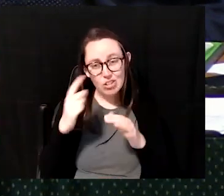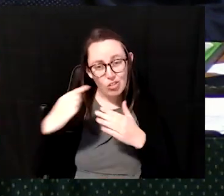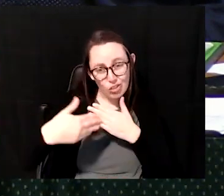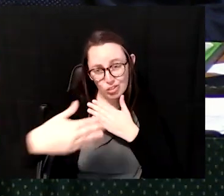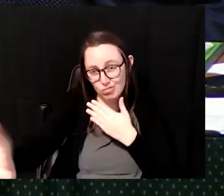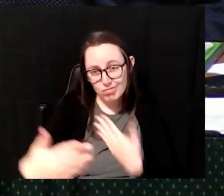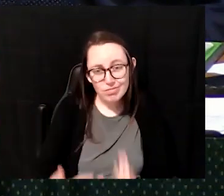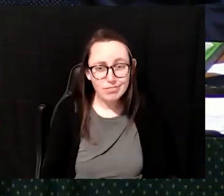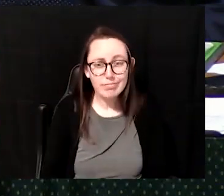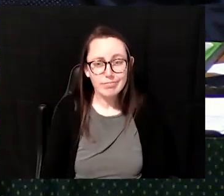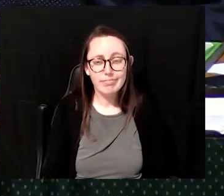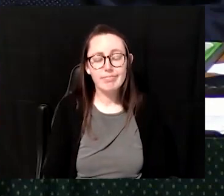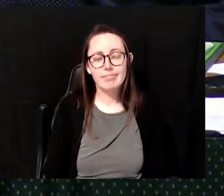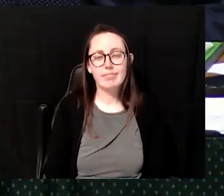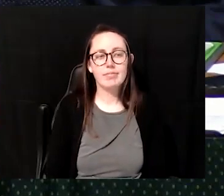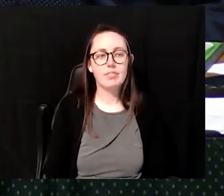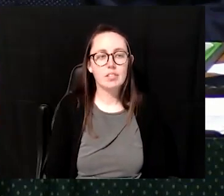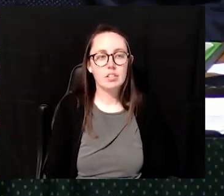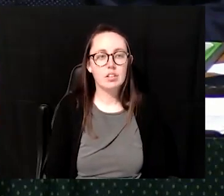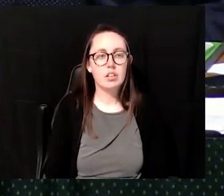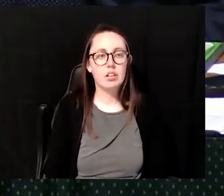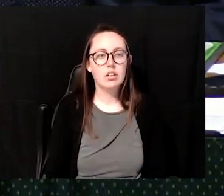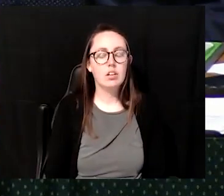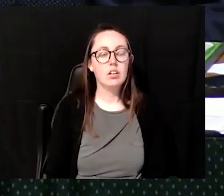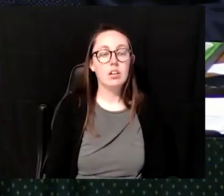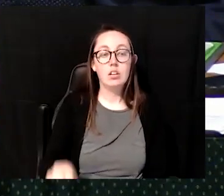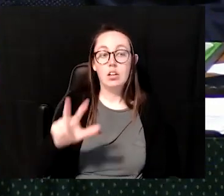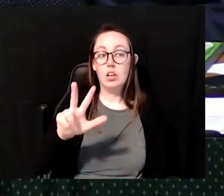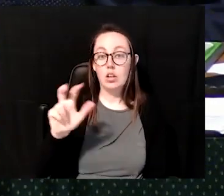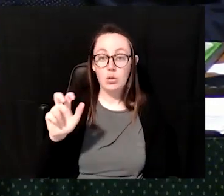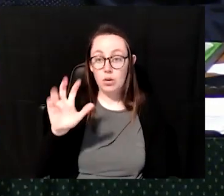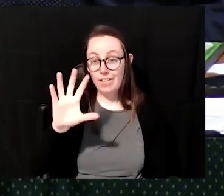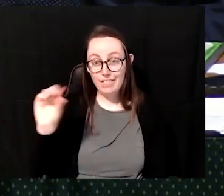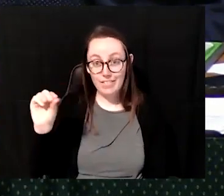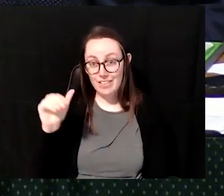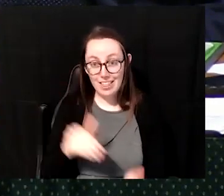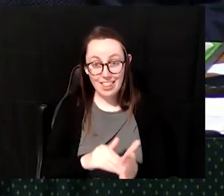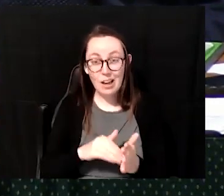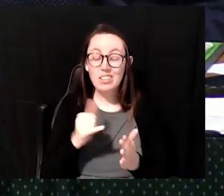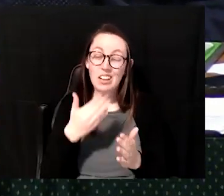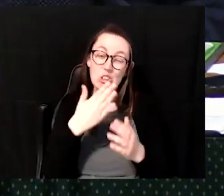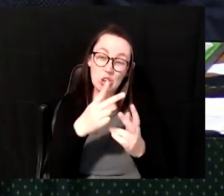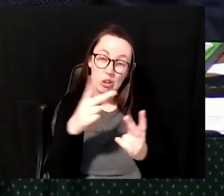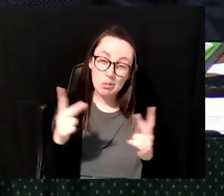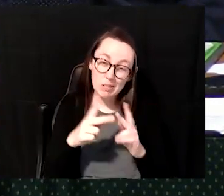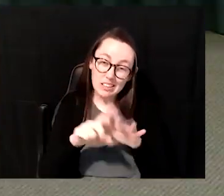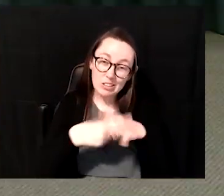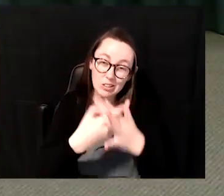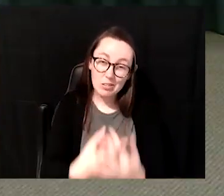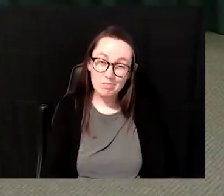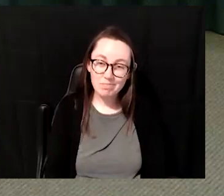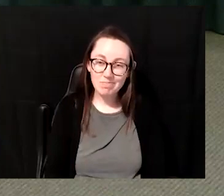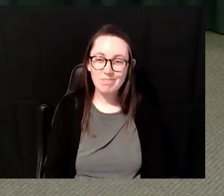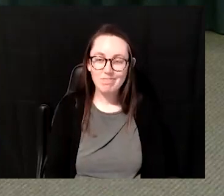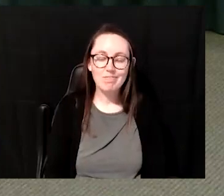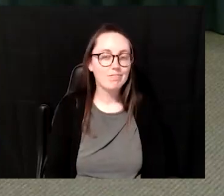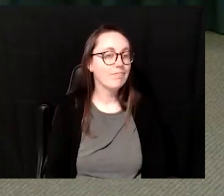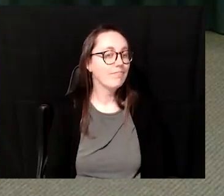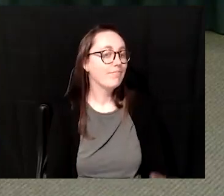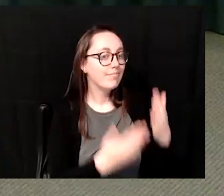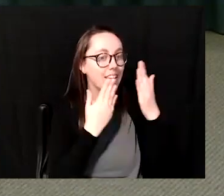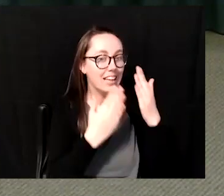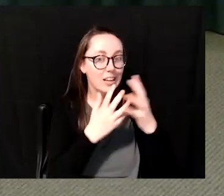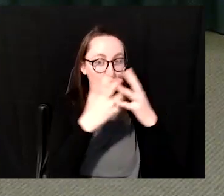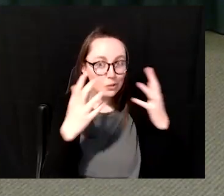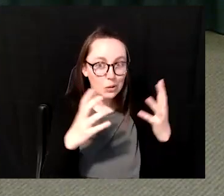and that 350 is a great place to start great thank you very much Jess